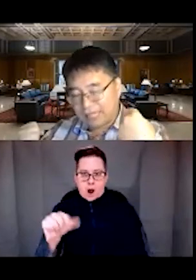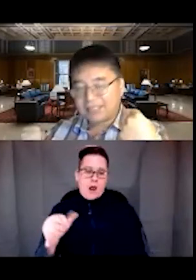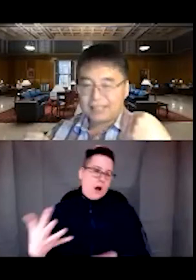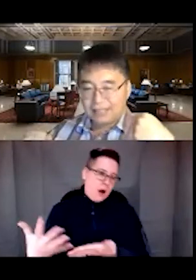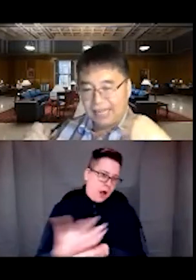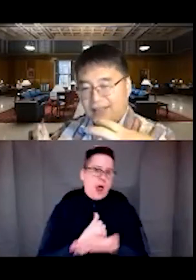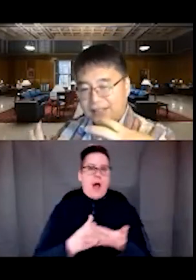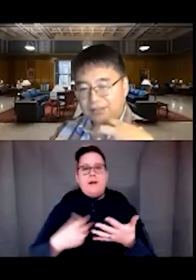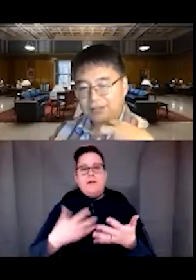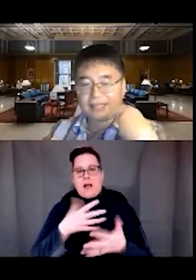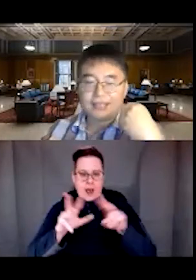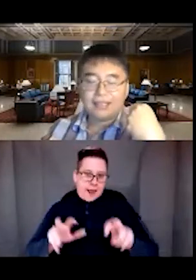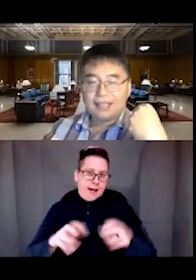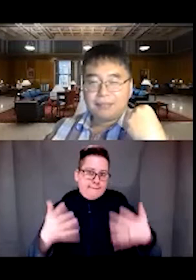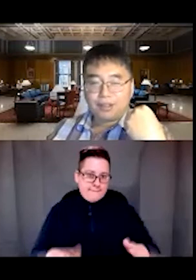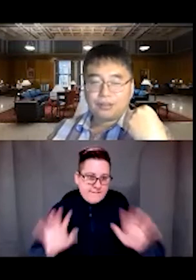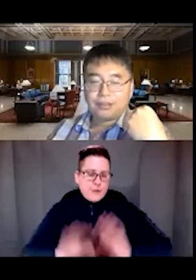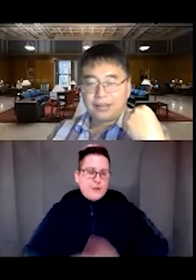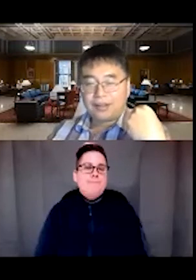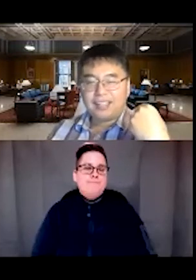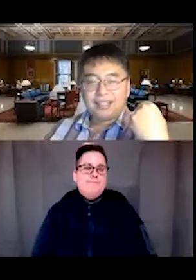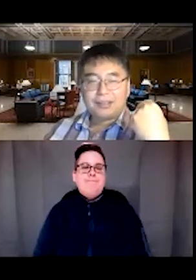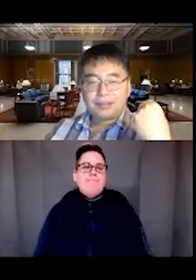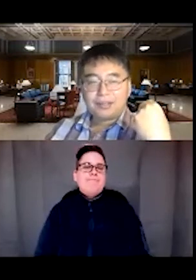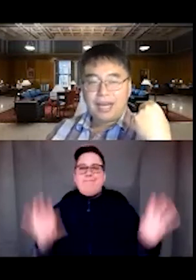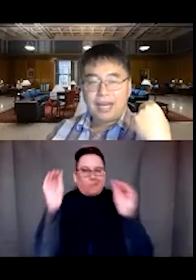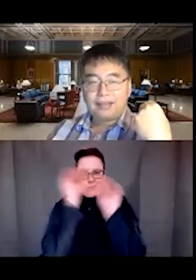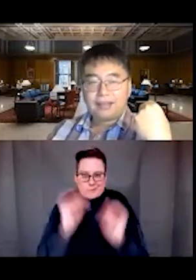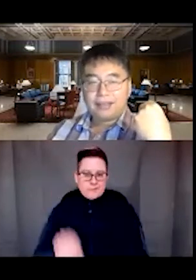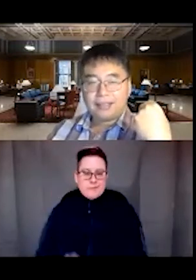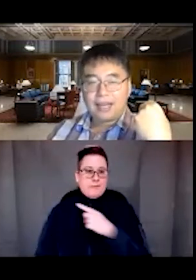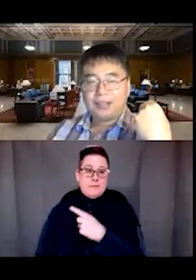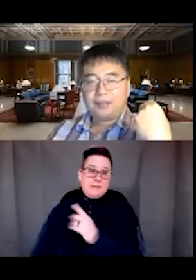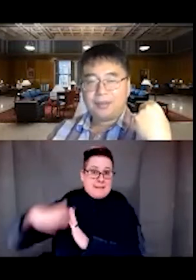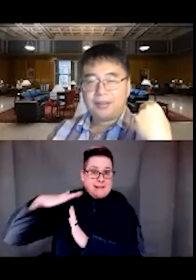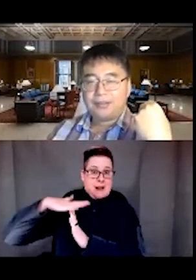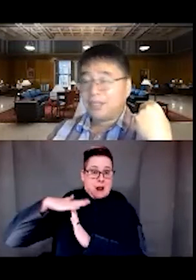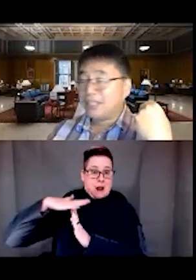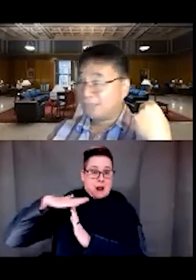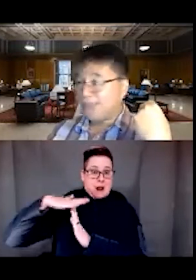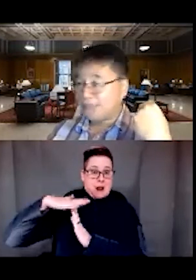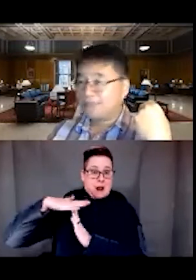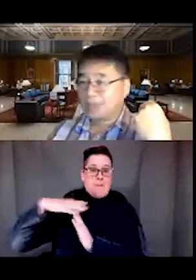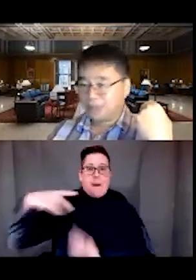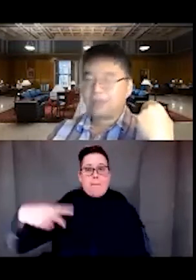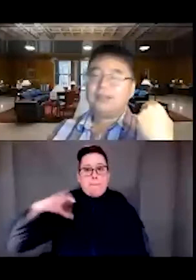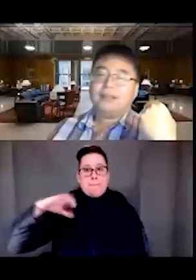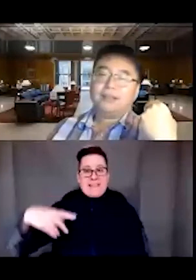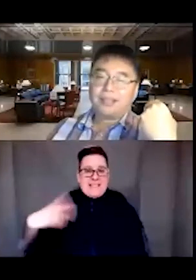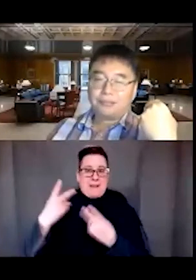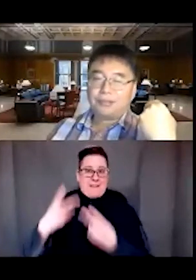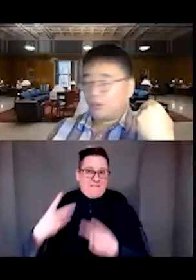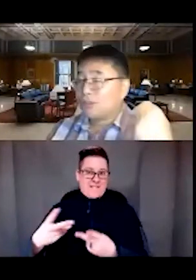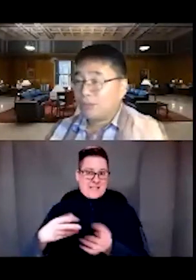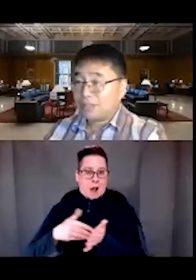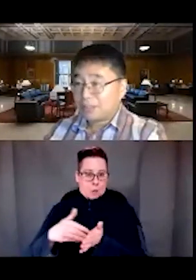I've collected and analyzed all the data, put it all together. So this high number is the PCP visit frequency. But